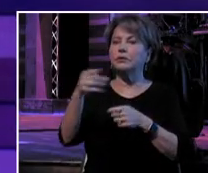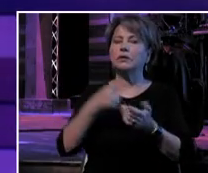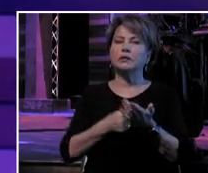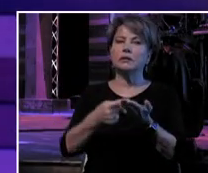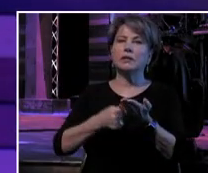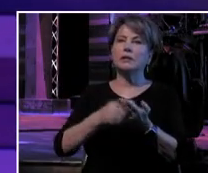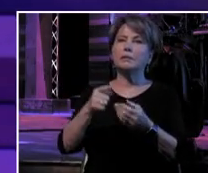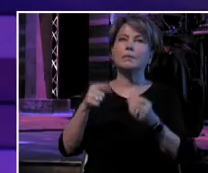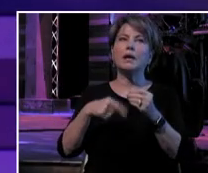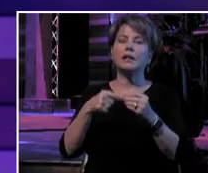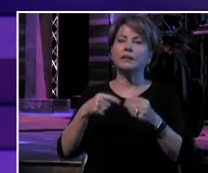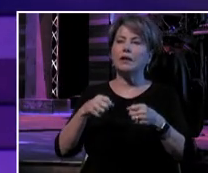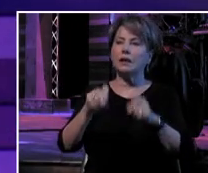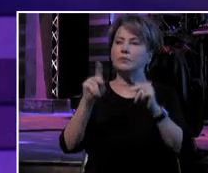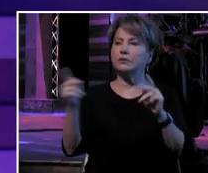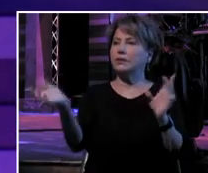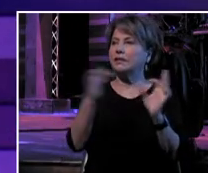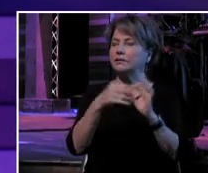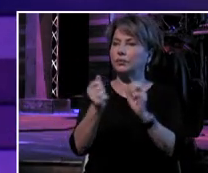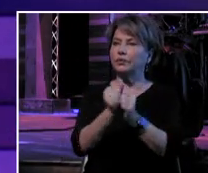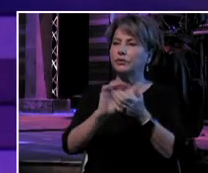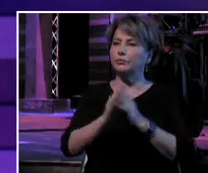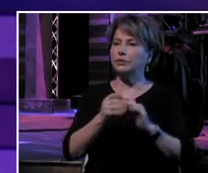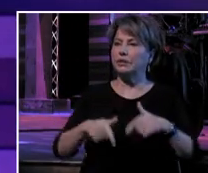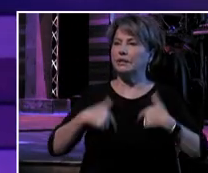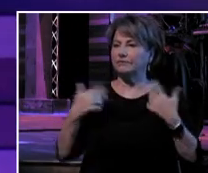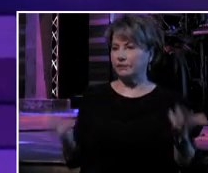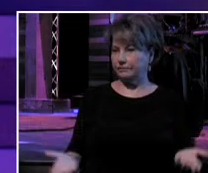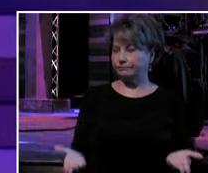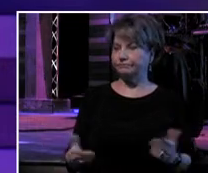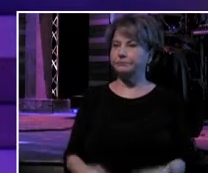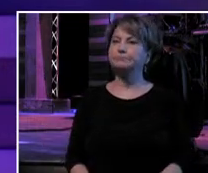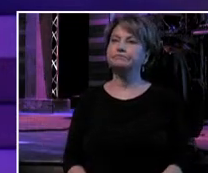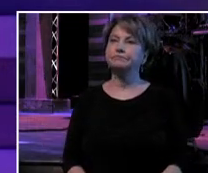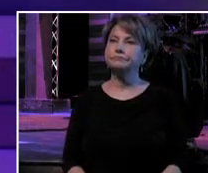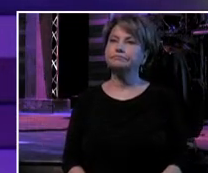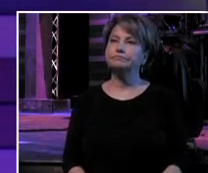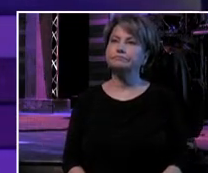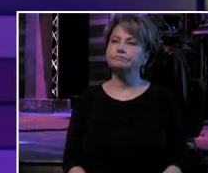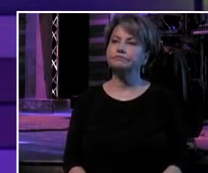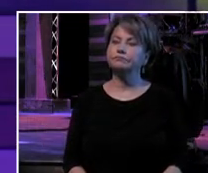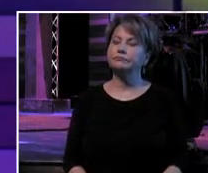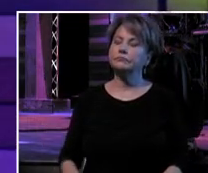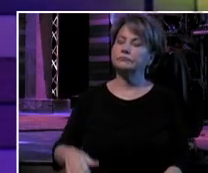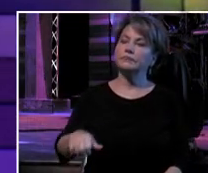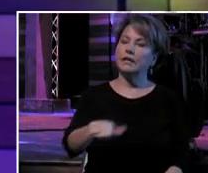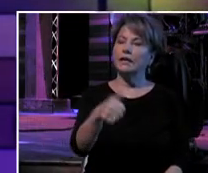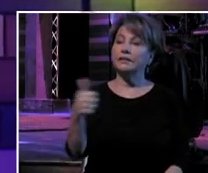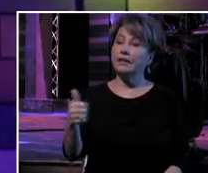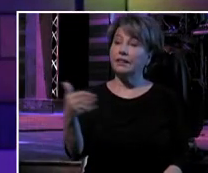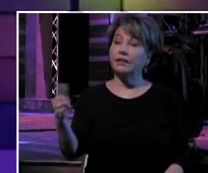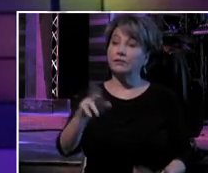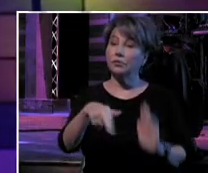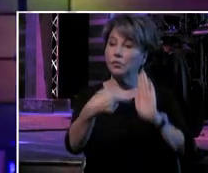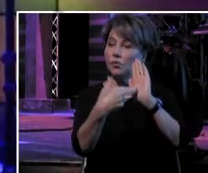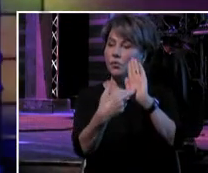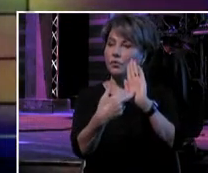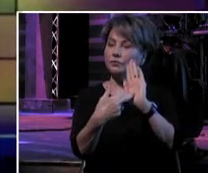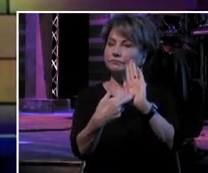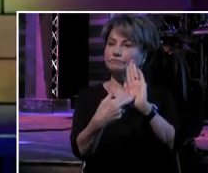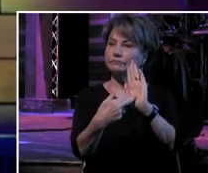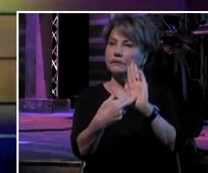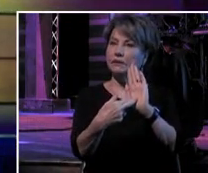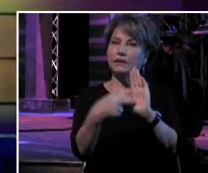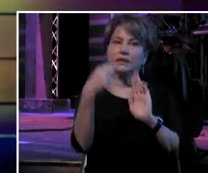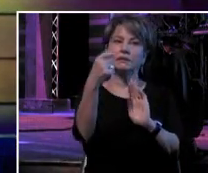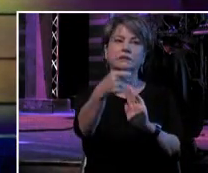some of those opportunities to connect into the community and life here at Fellowship Bible Church. One of the other hats that I get to wear is to get some leadership